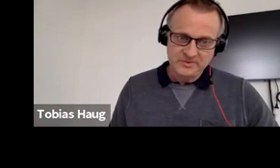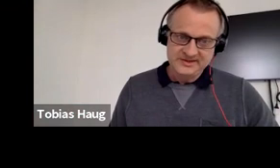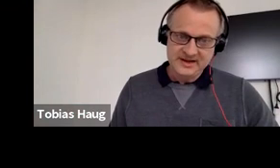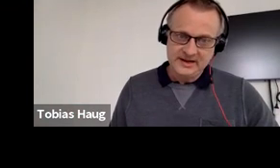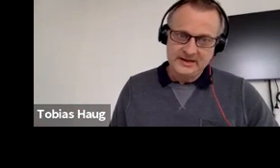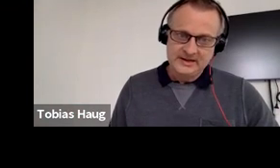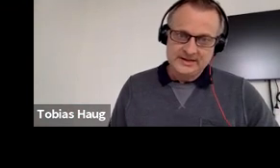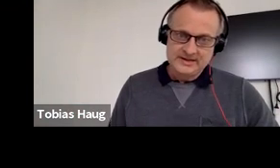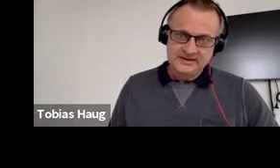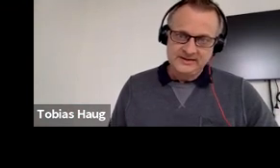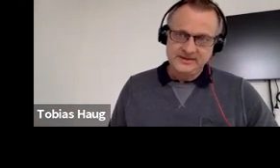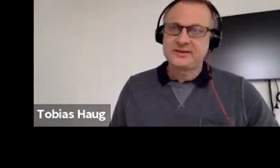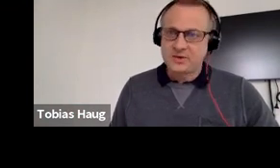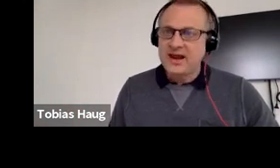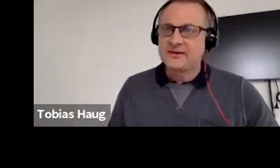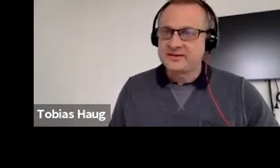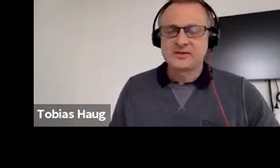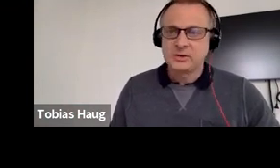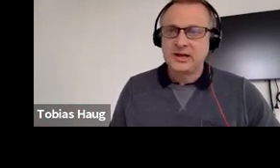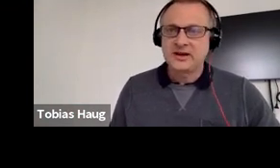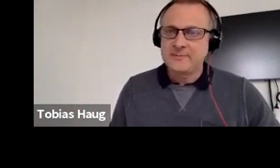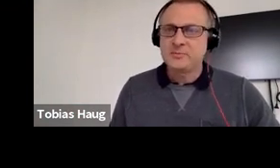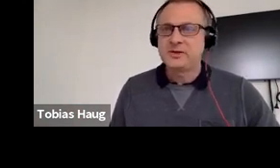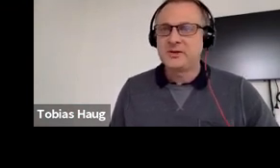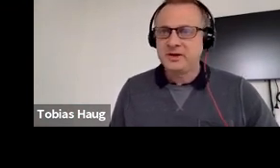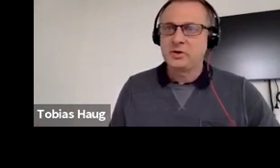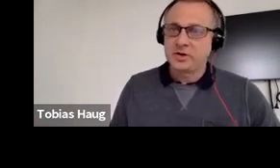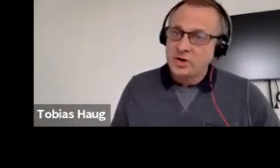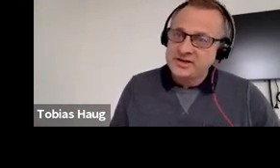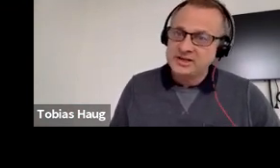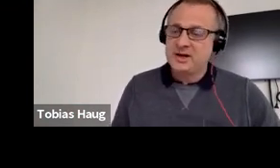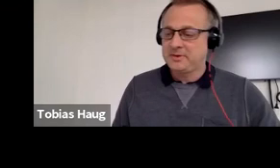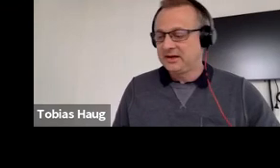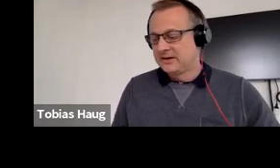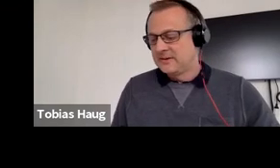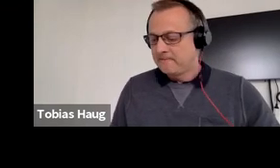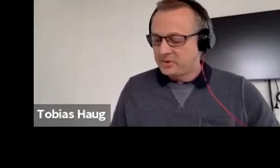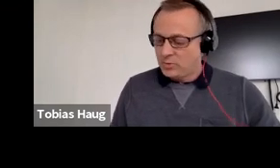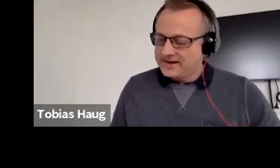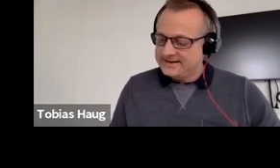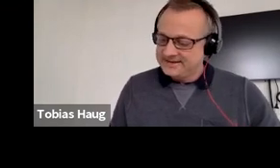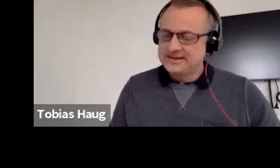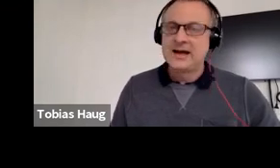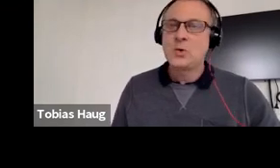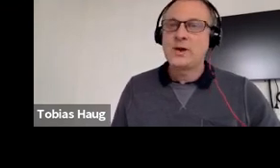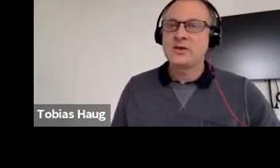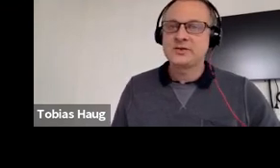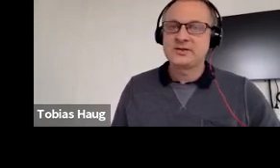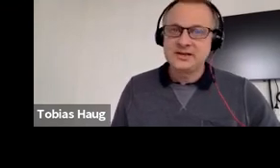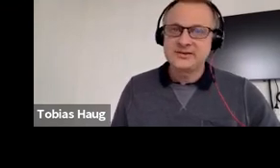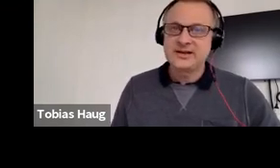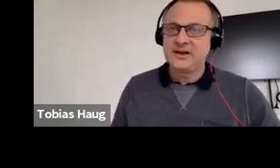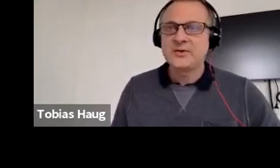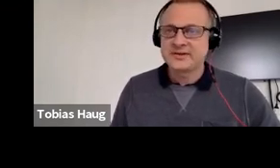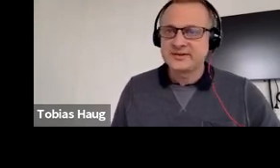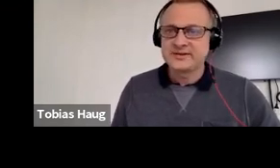we would say, this is okay, this is totally acceptable, depending on the context maybe, but where is it where you would need